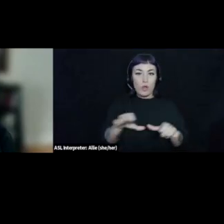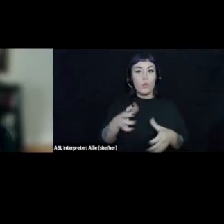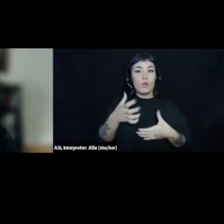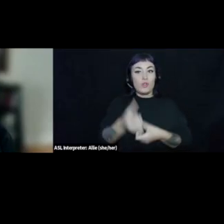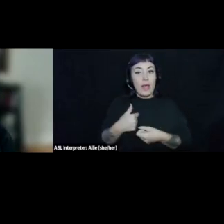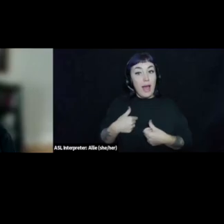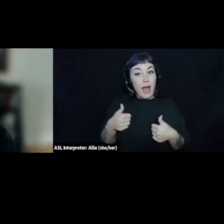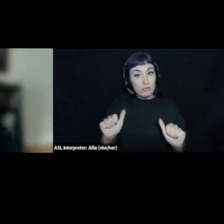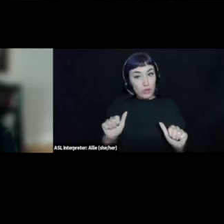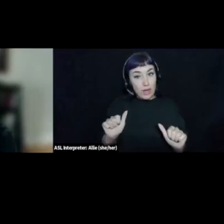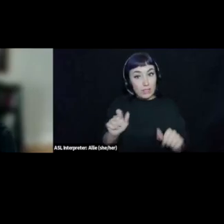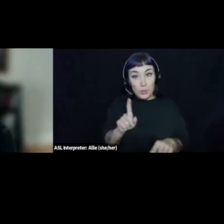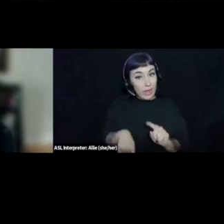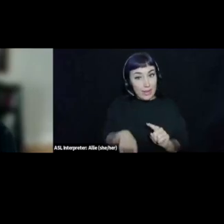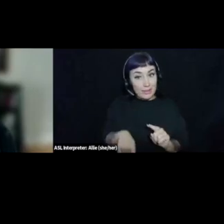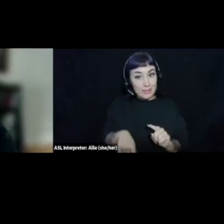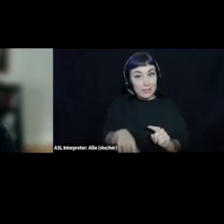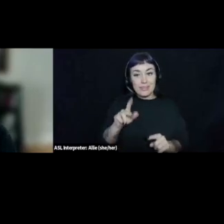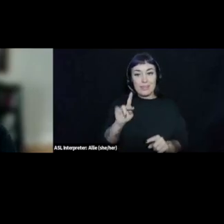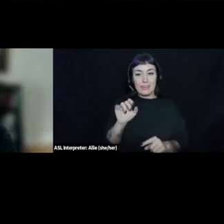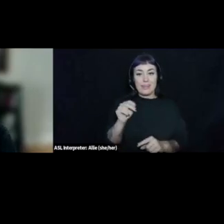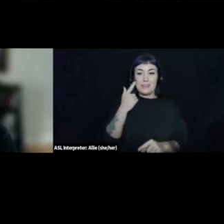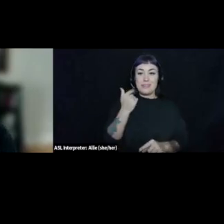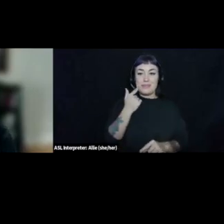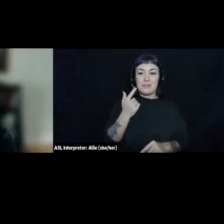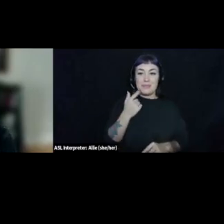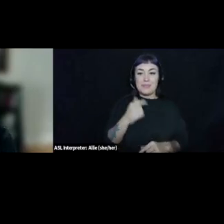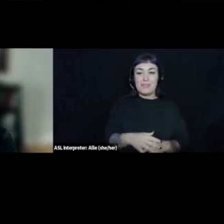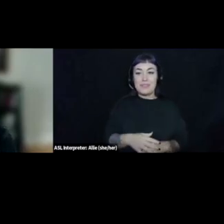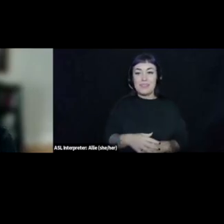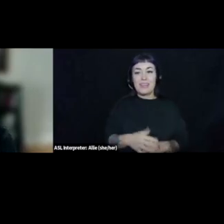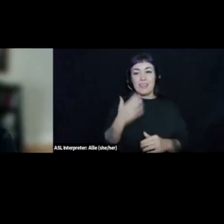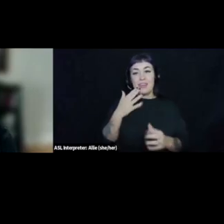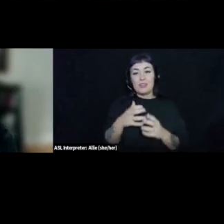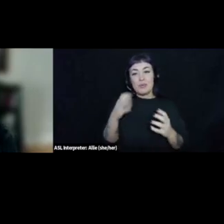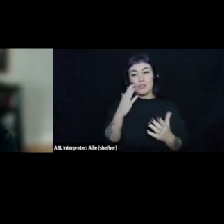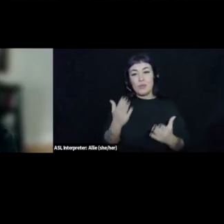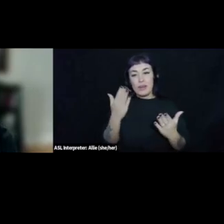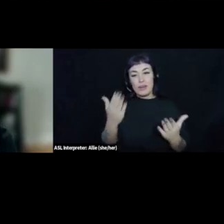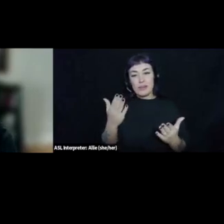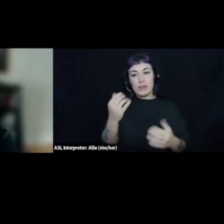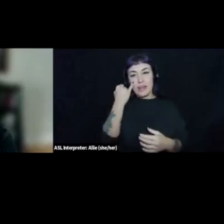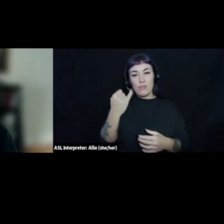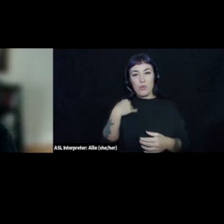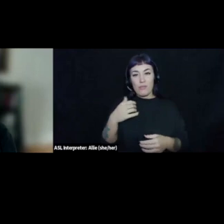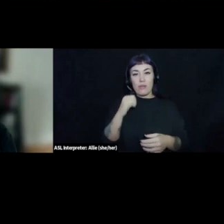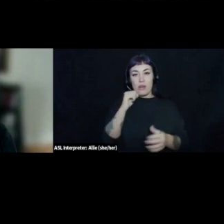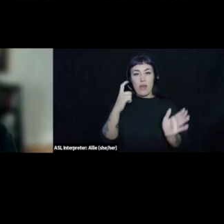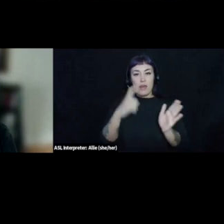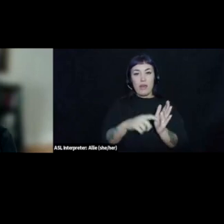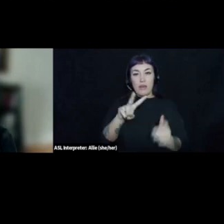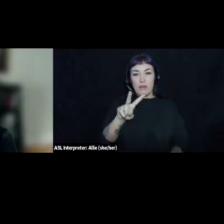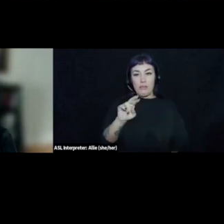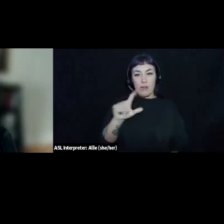have tried. You can't. Okay? Yeah. Yes, yeah. Thank you so much for bringing that up too. Yeah. If you have an undetectable viral load